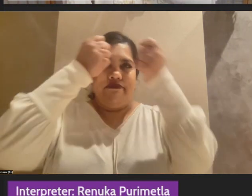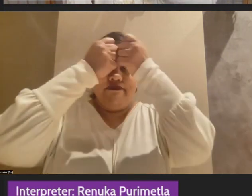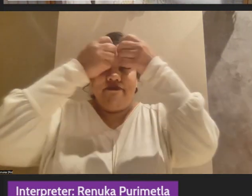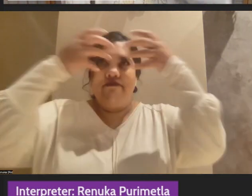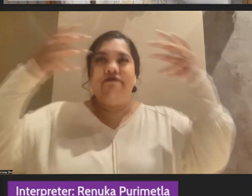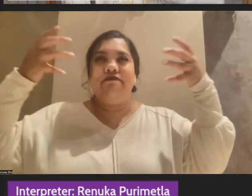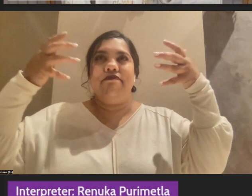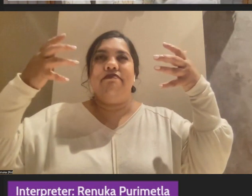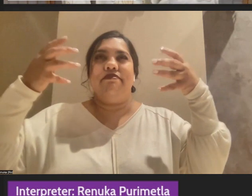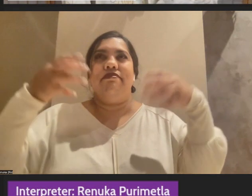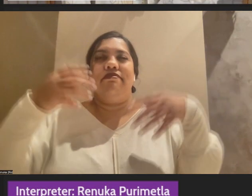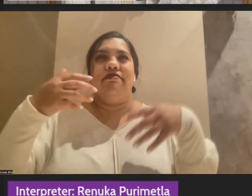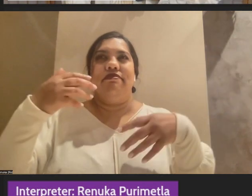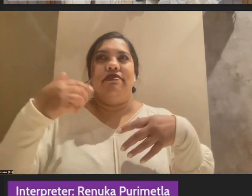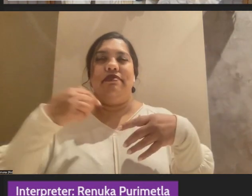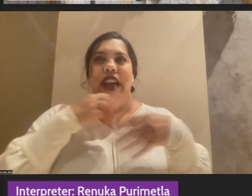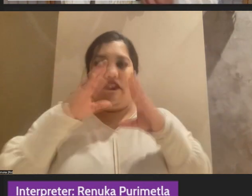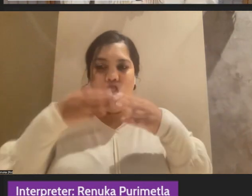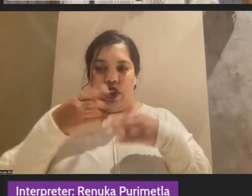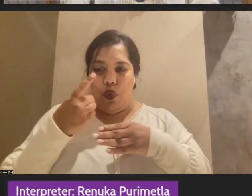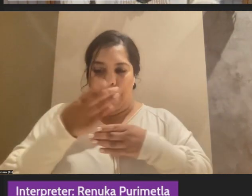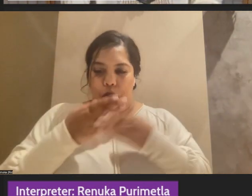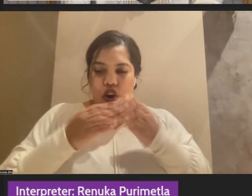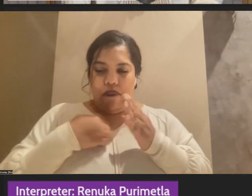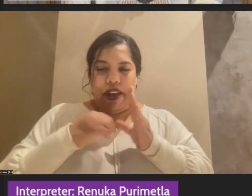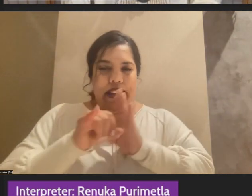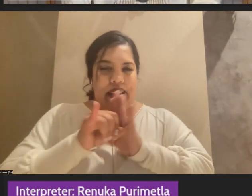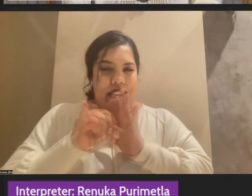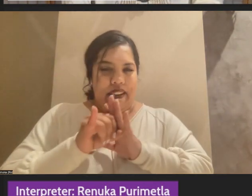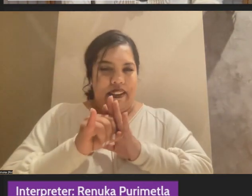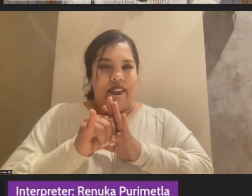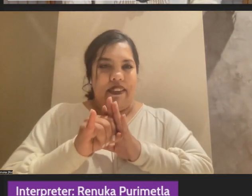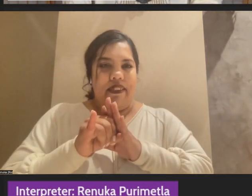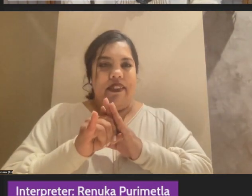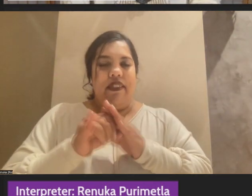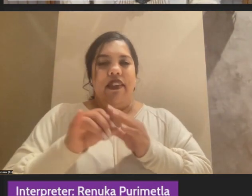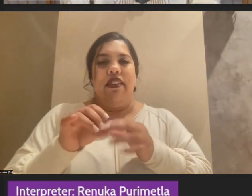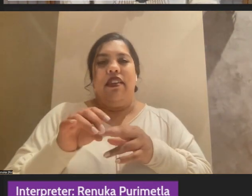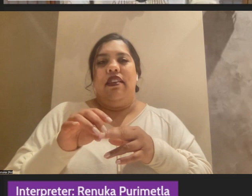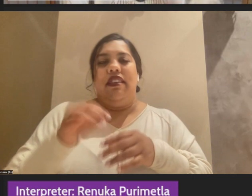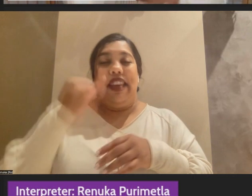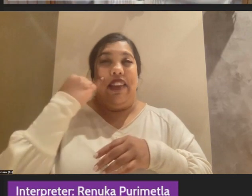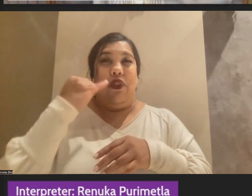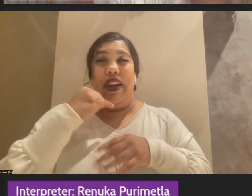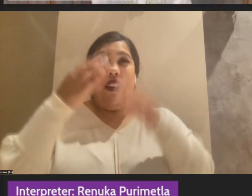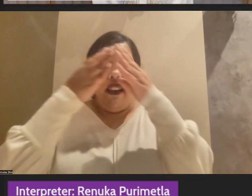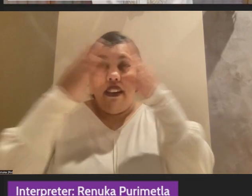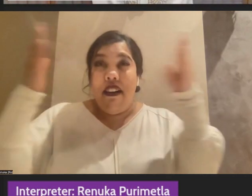shrinking, we are contracting, and that's the littleness. that Holmes is inviting us